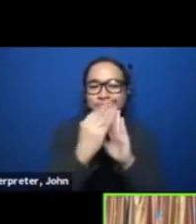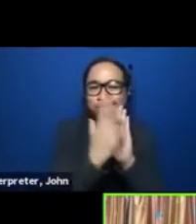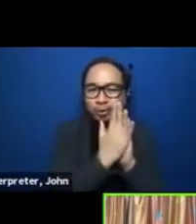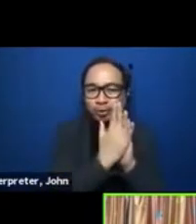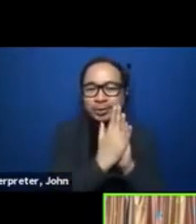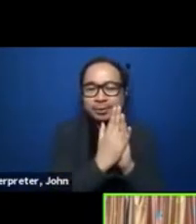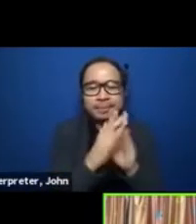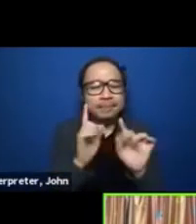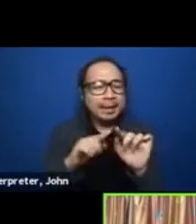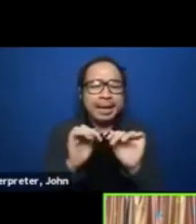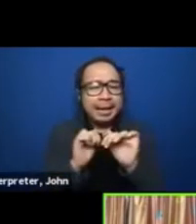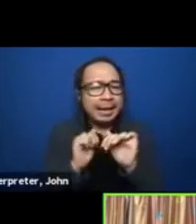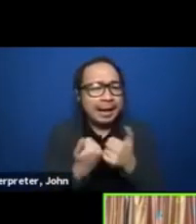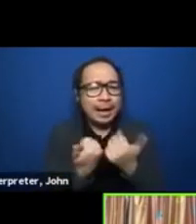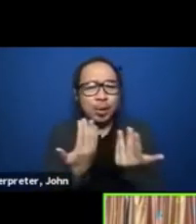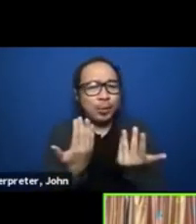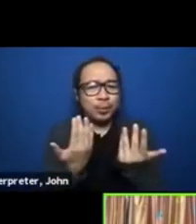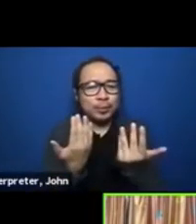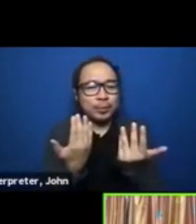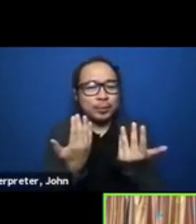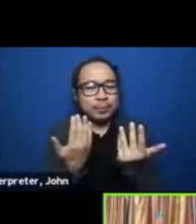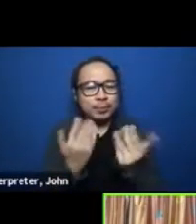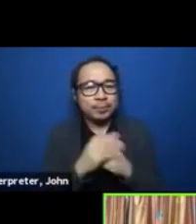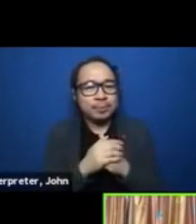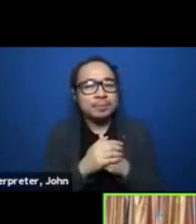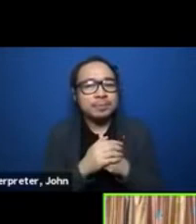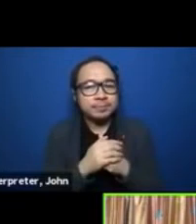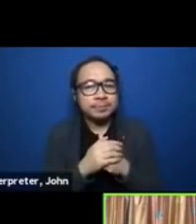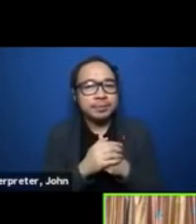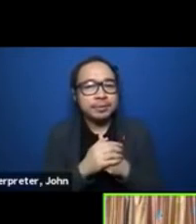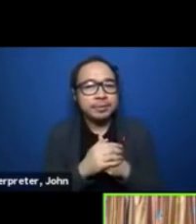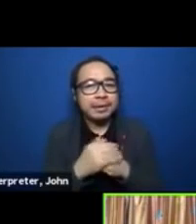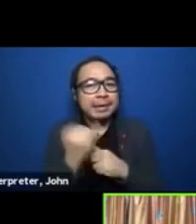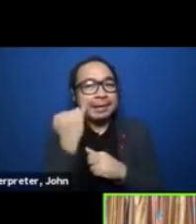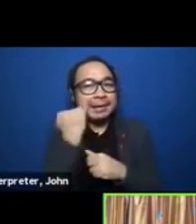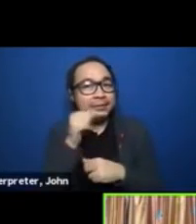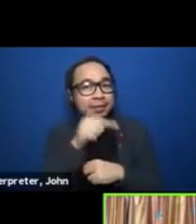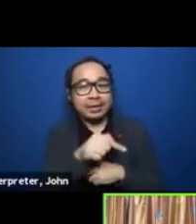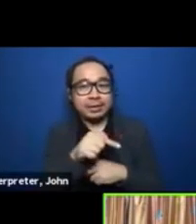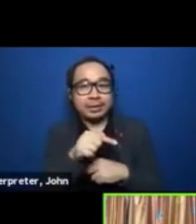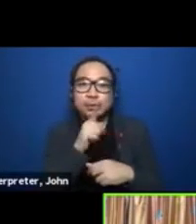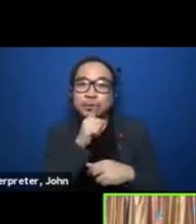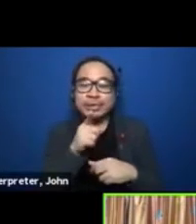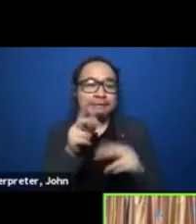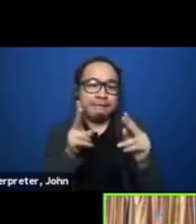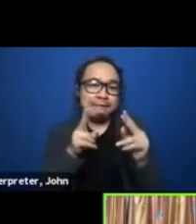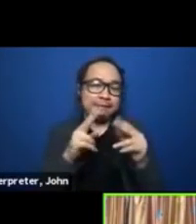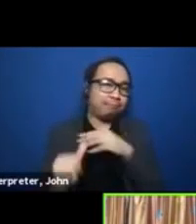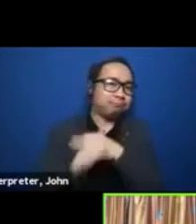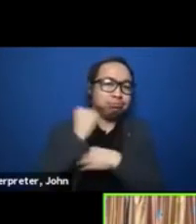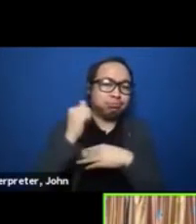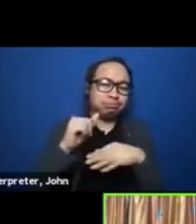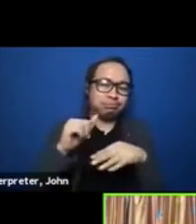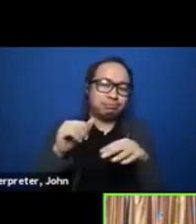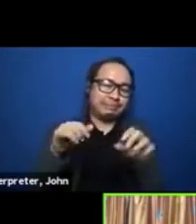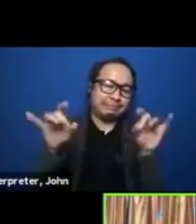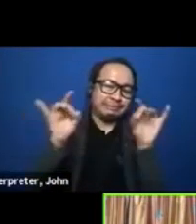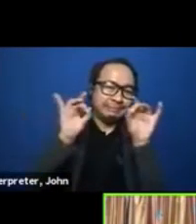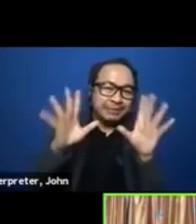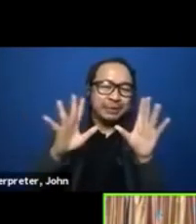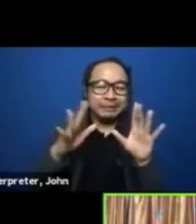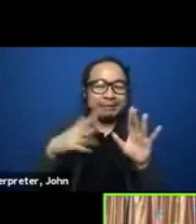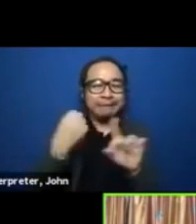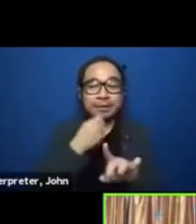done? Although this is it's a very brutal and cruel form of violence, but very often goes